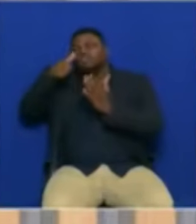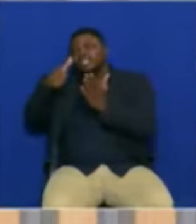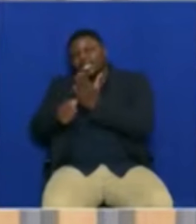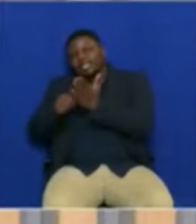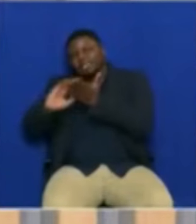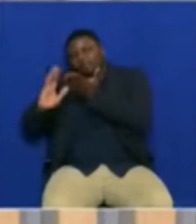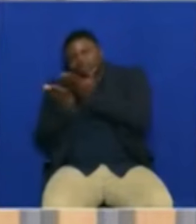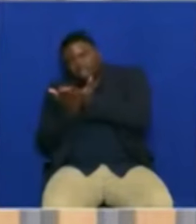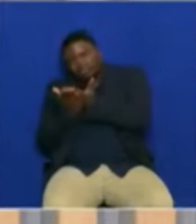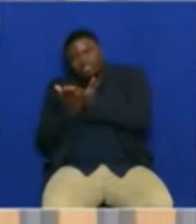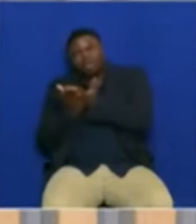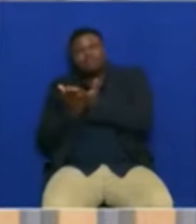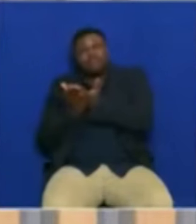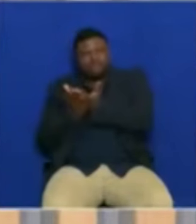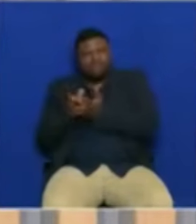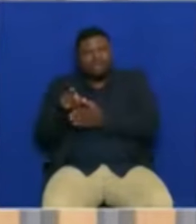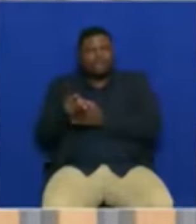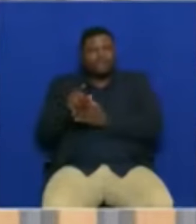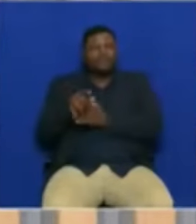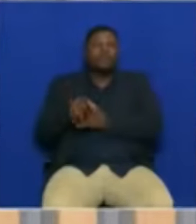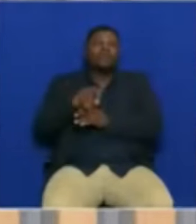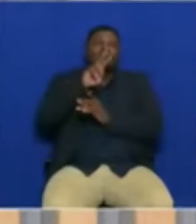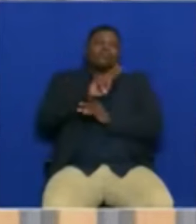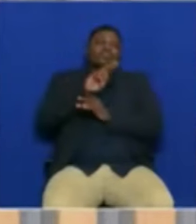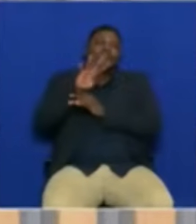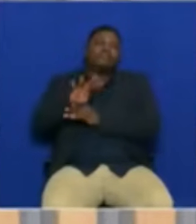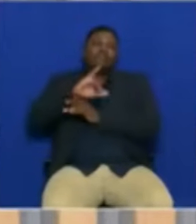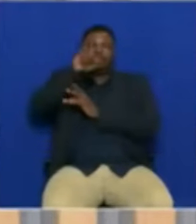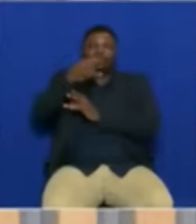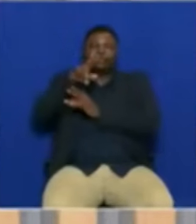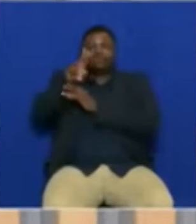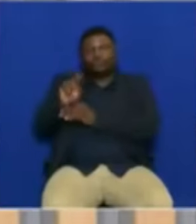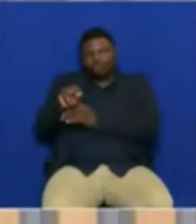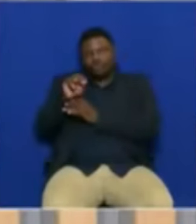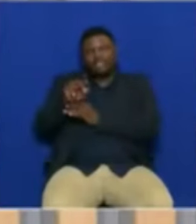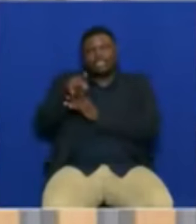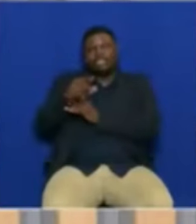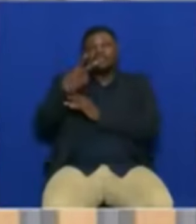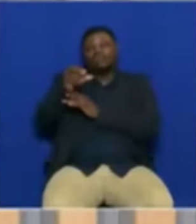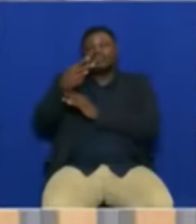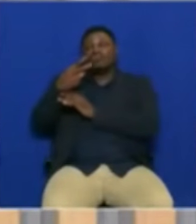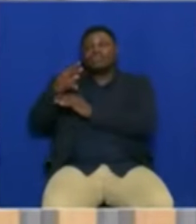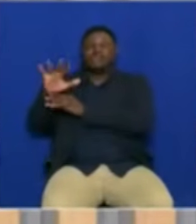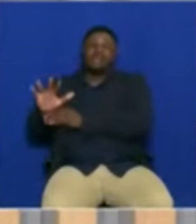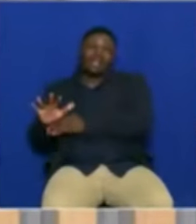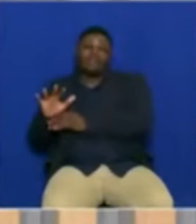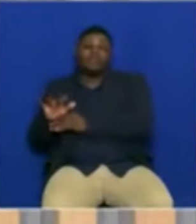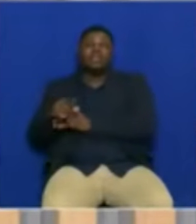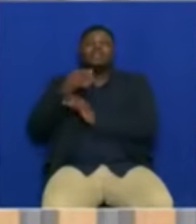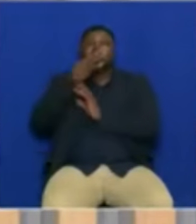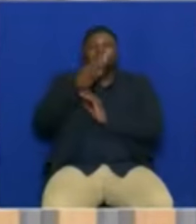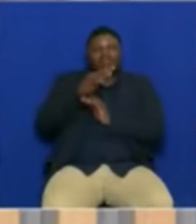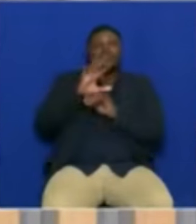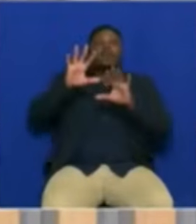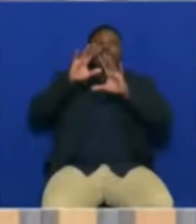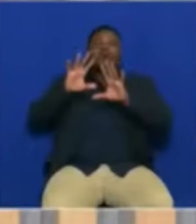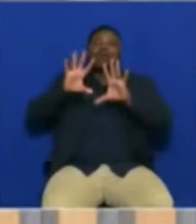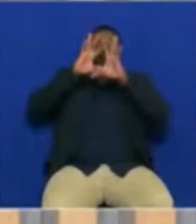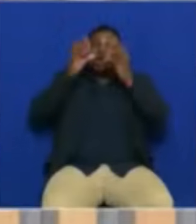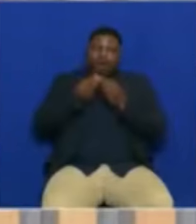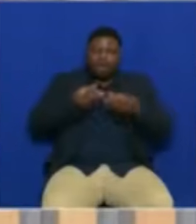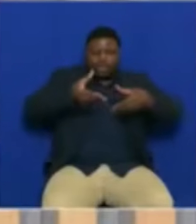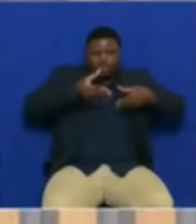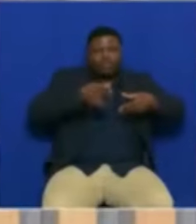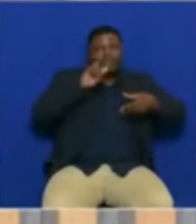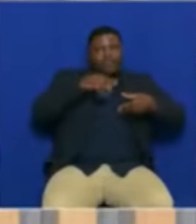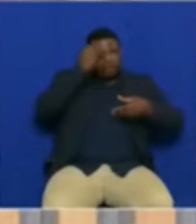of 24 June 2025. And then it says, having considered all the documents, I concur with your decision